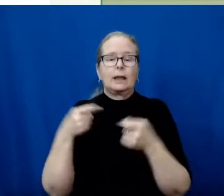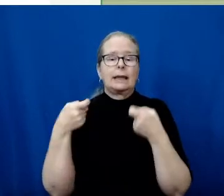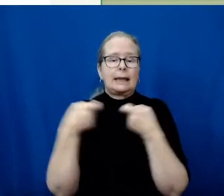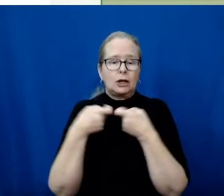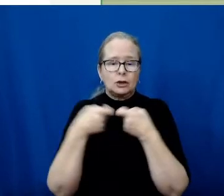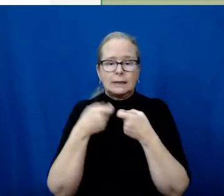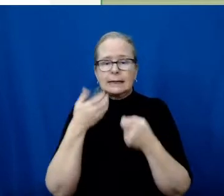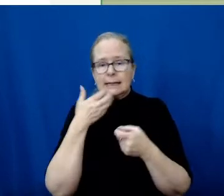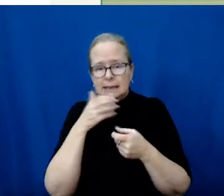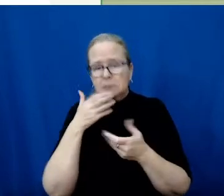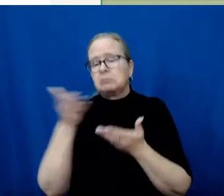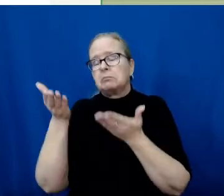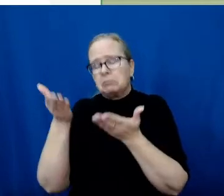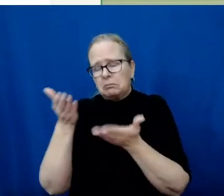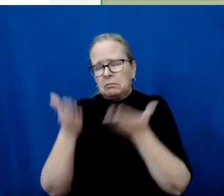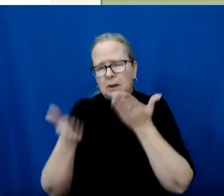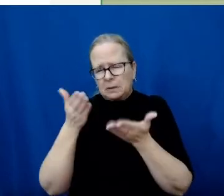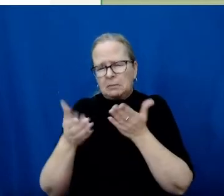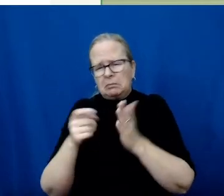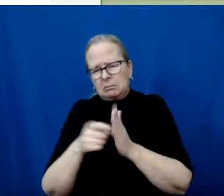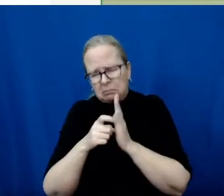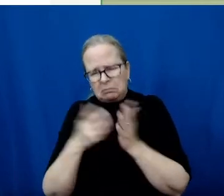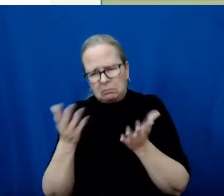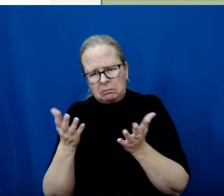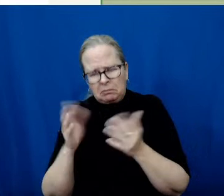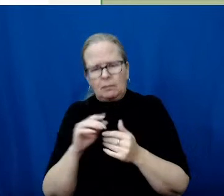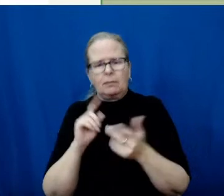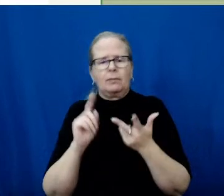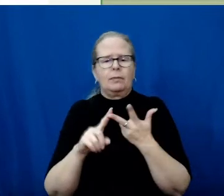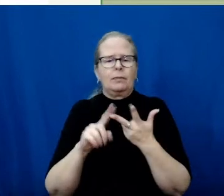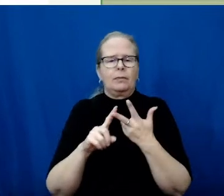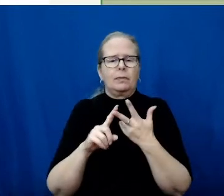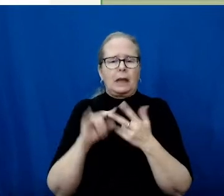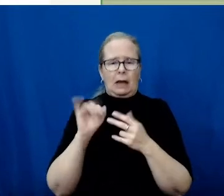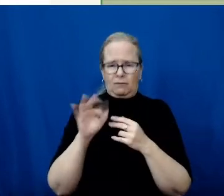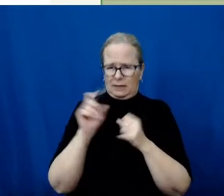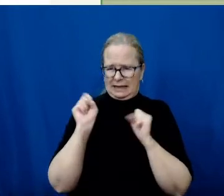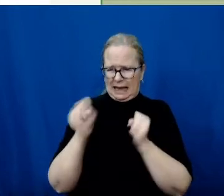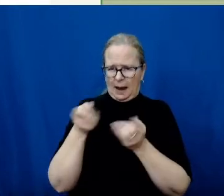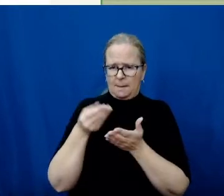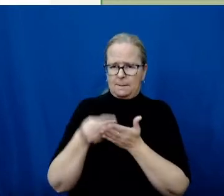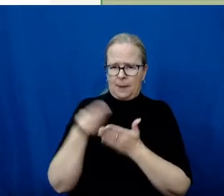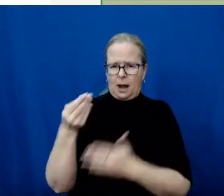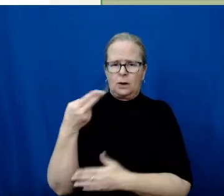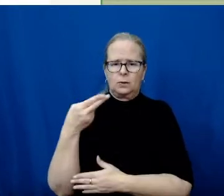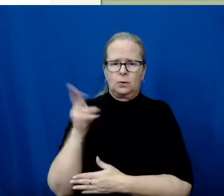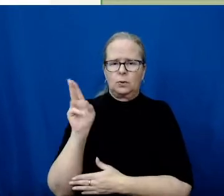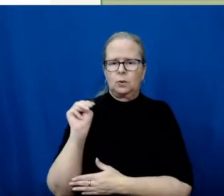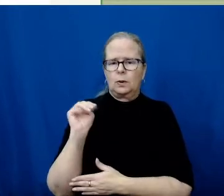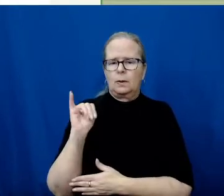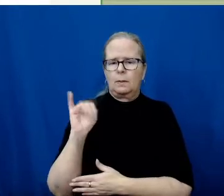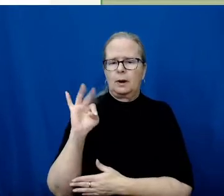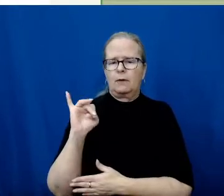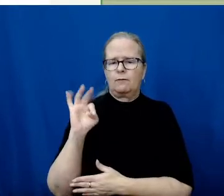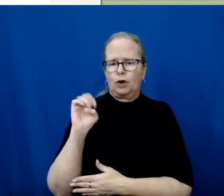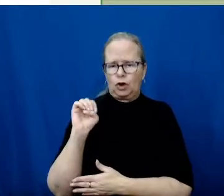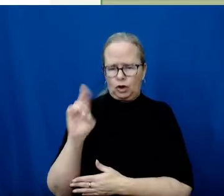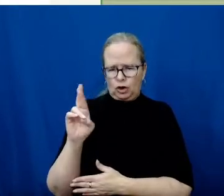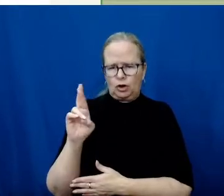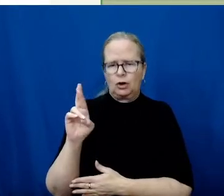is to buy a humidifier. And one of the favorite ones that I have has a UV light in it, which is a